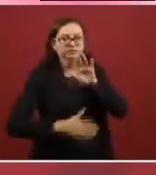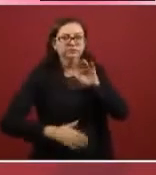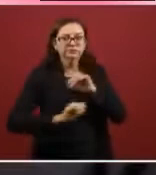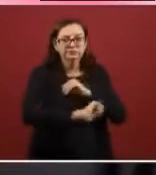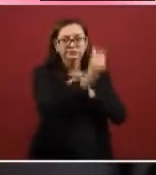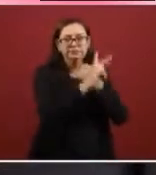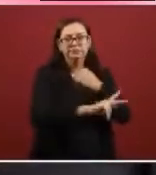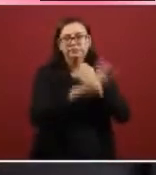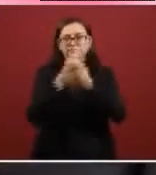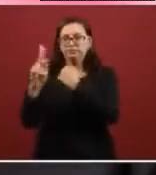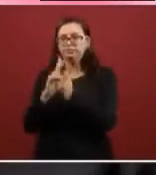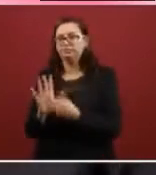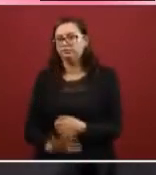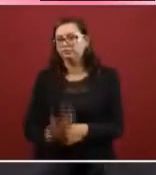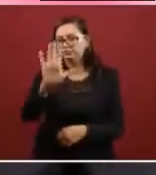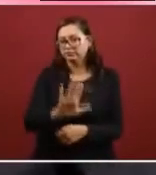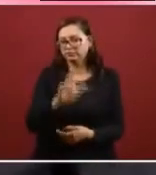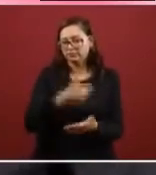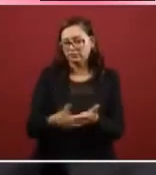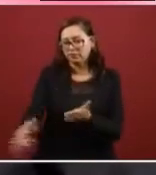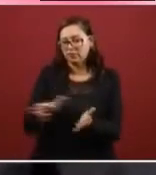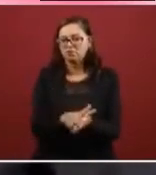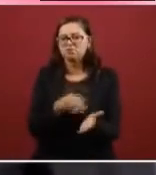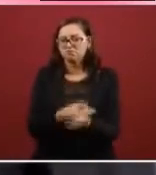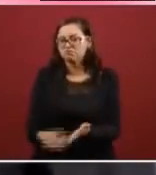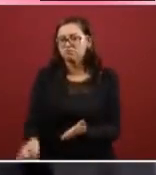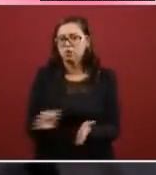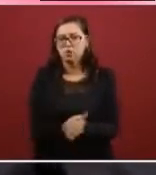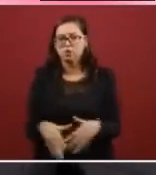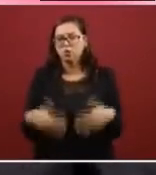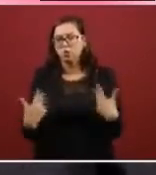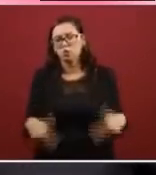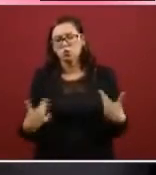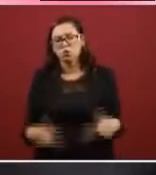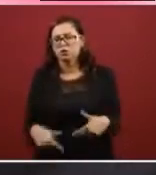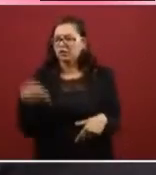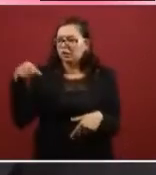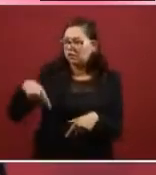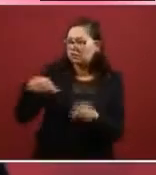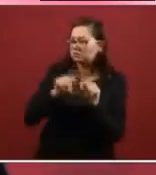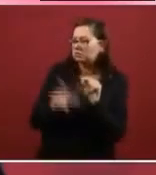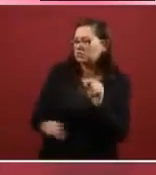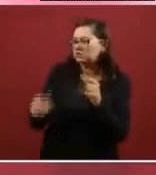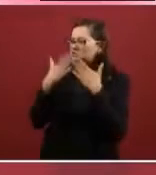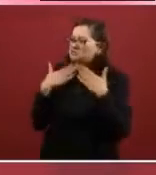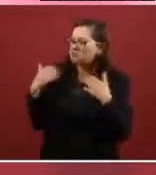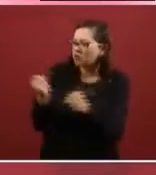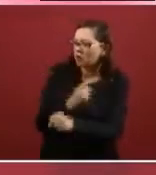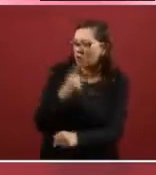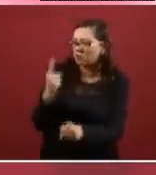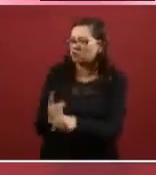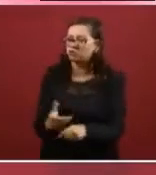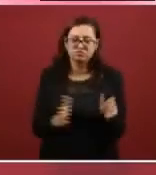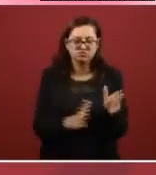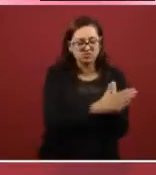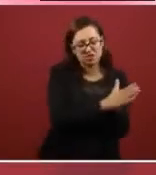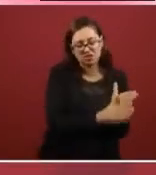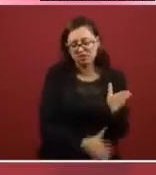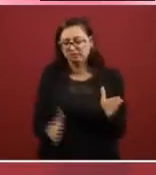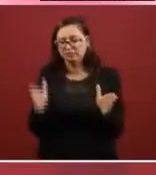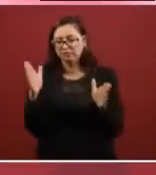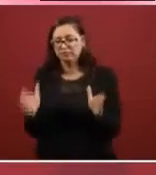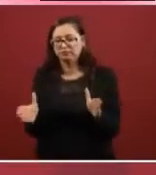todo, the ones that are in the U.S. that are risking all país, due to the lack of coordination in our country during the